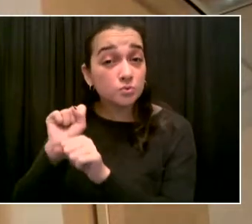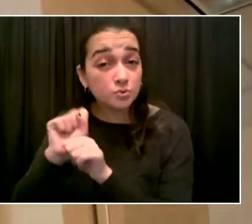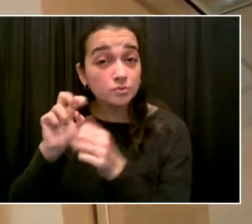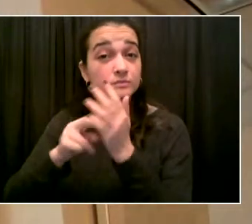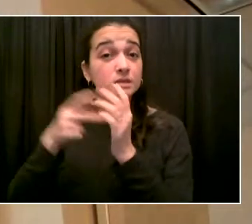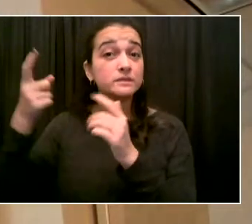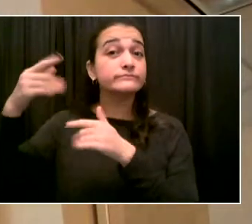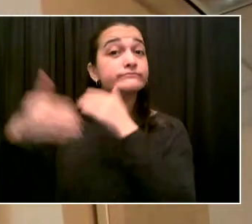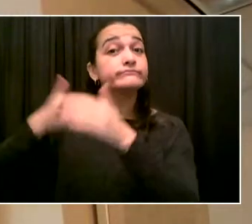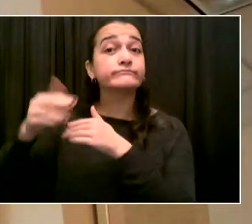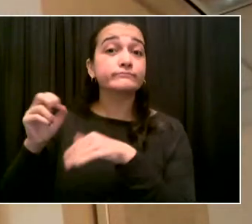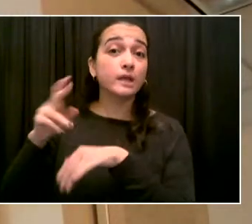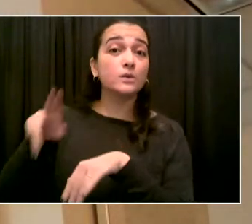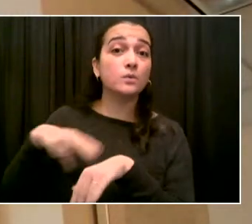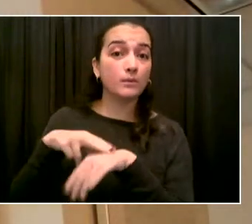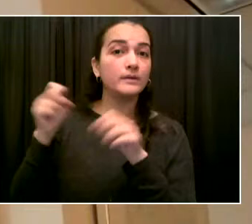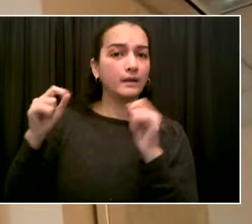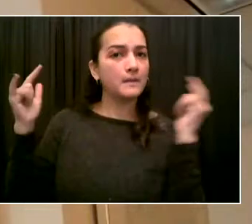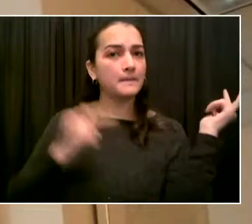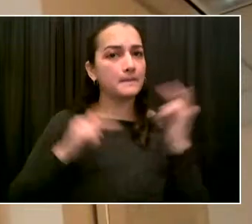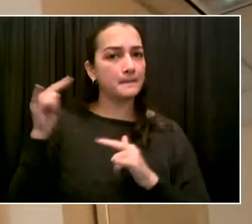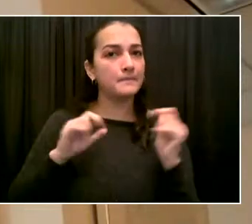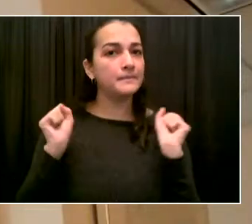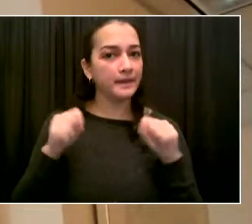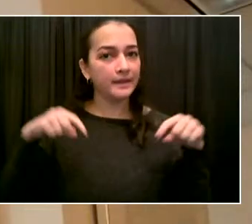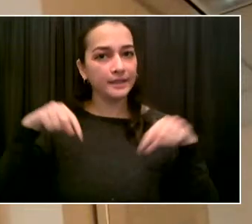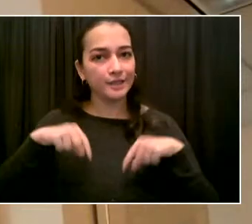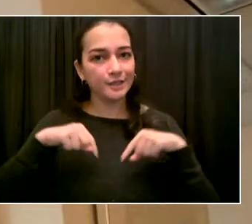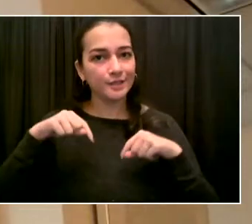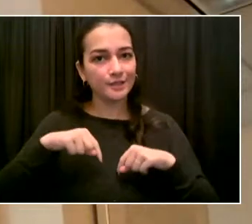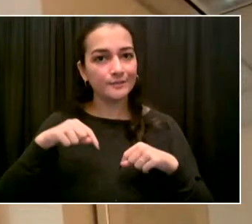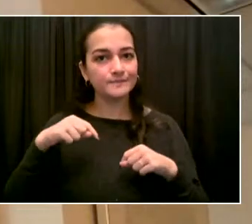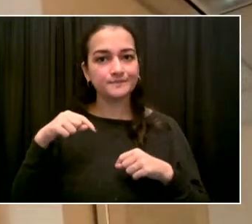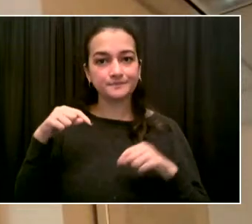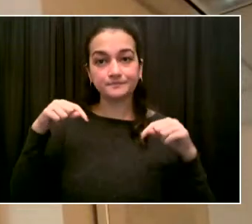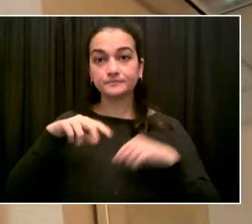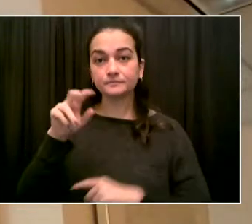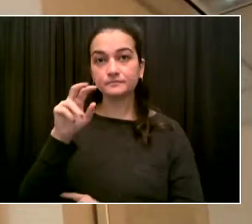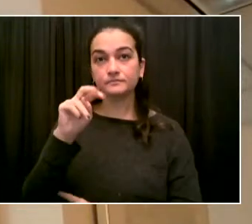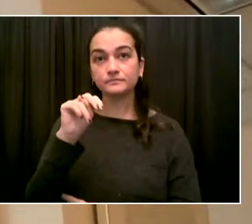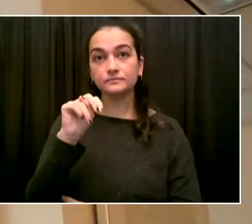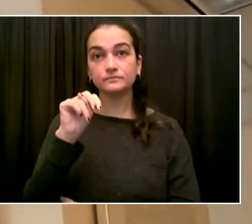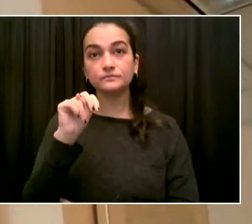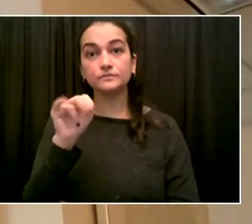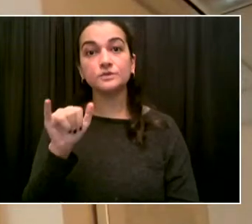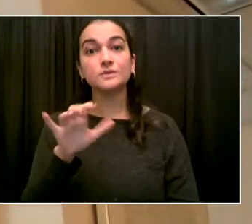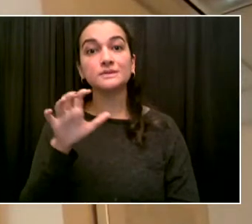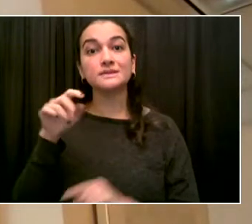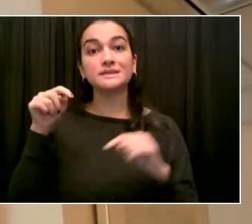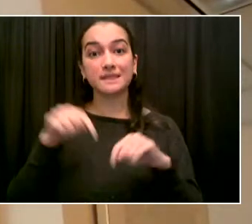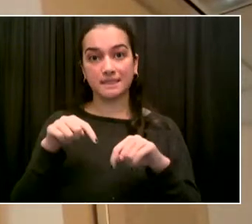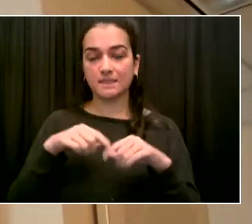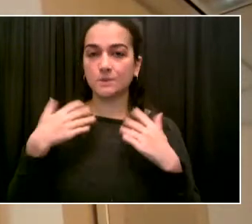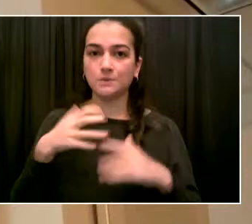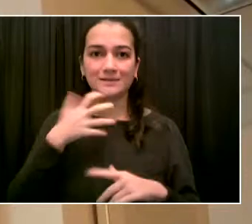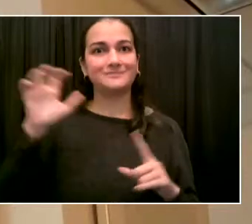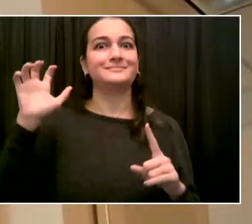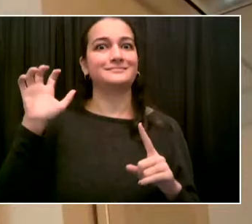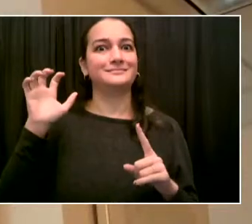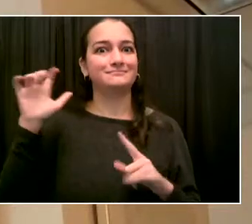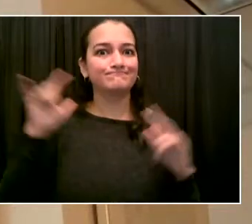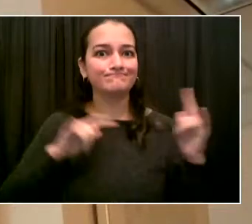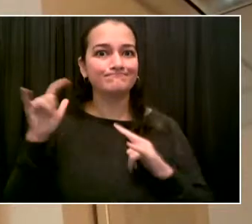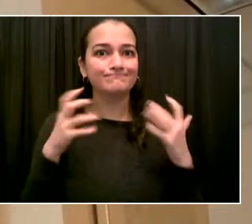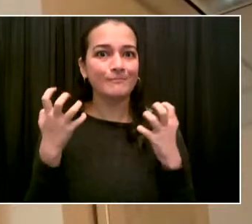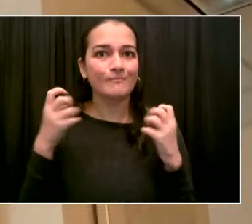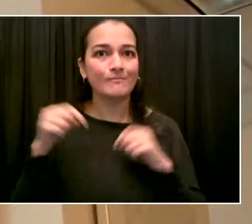many destinations are going to be fighting for these same international travelers, especially in the early phases of recovery. So this is a pivotal moment in